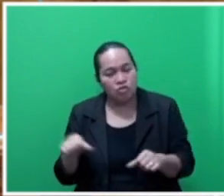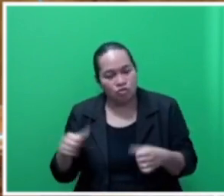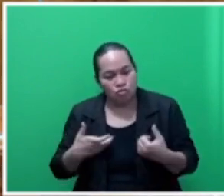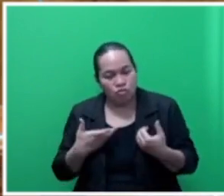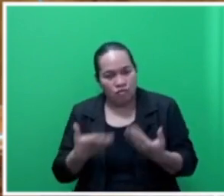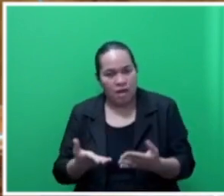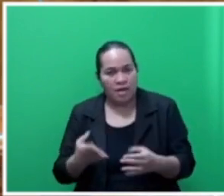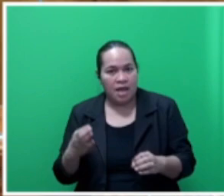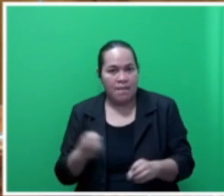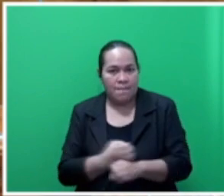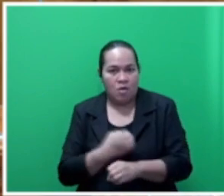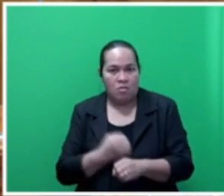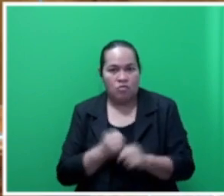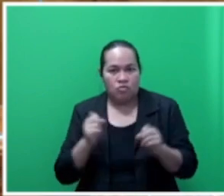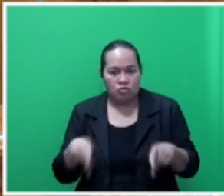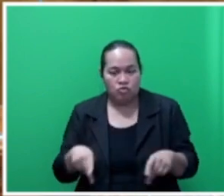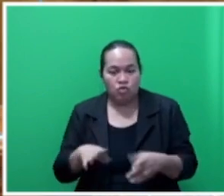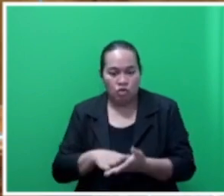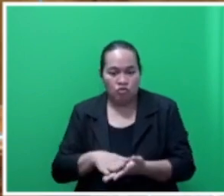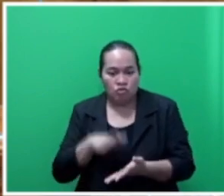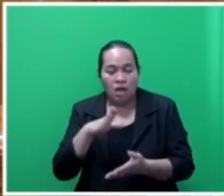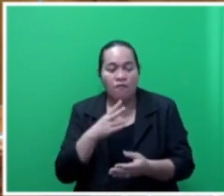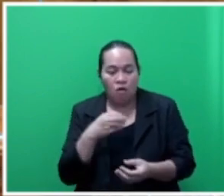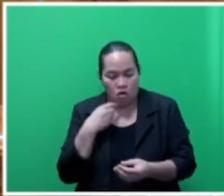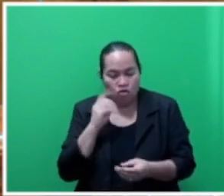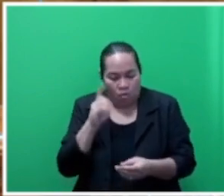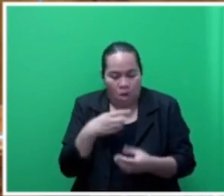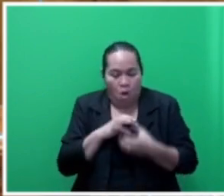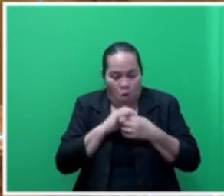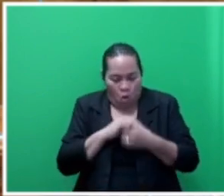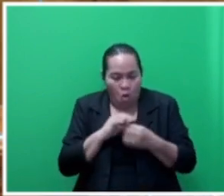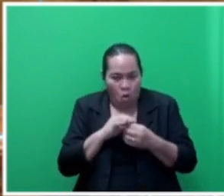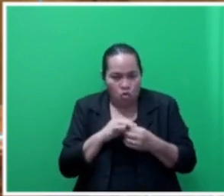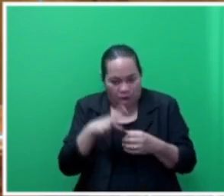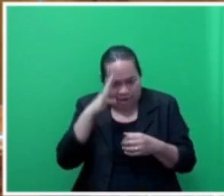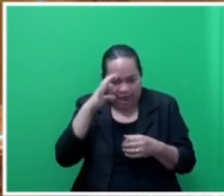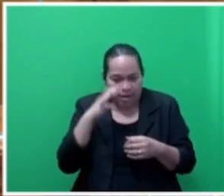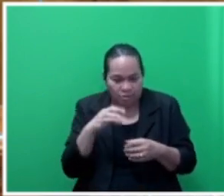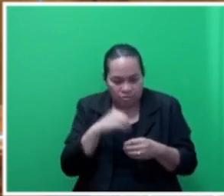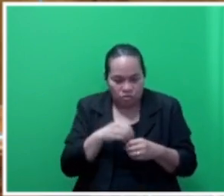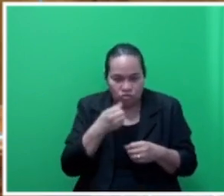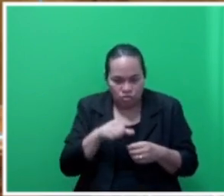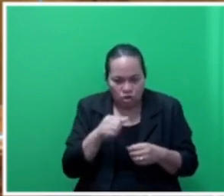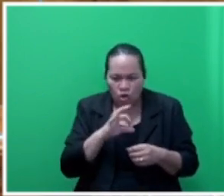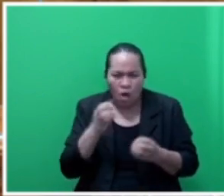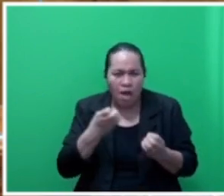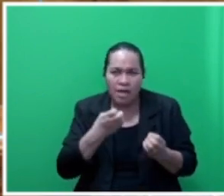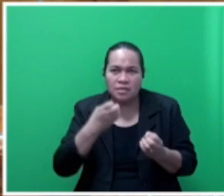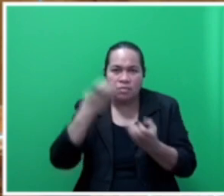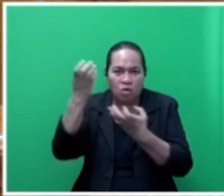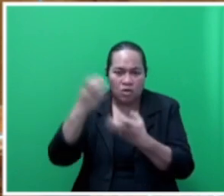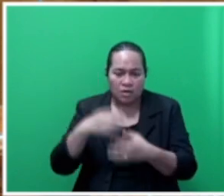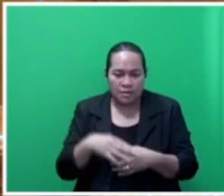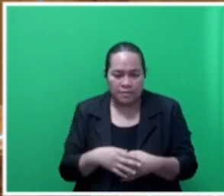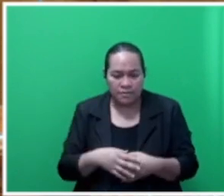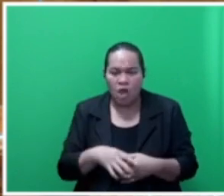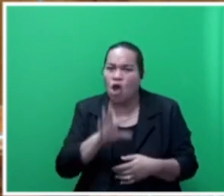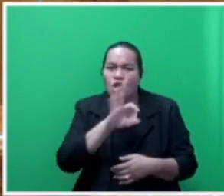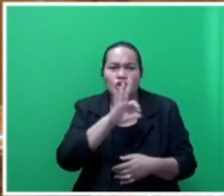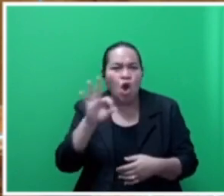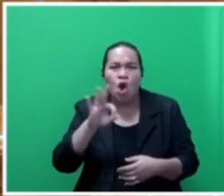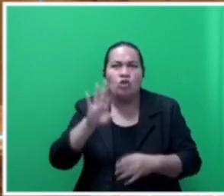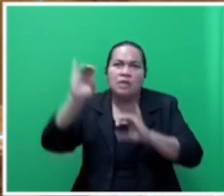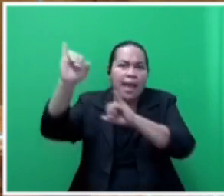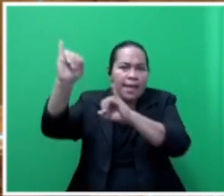employment opportunities, increase production for domestic consumption and export, rather than encouraging the import of food